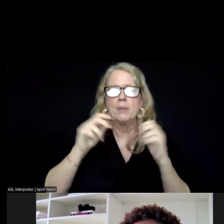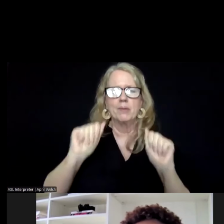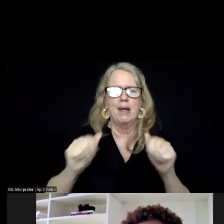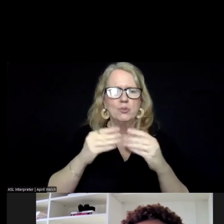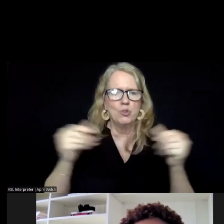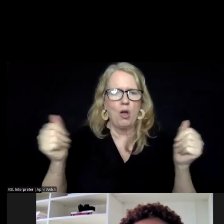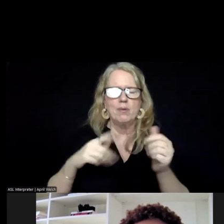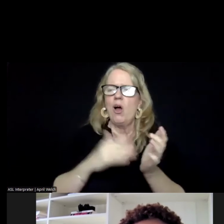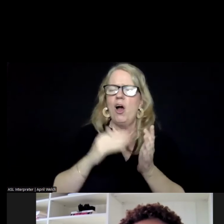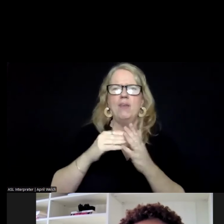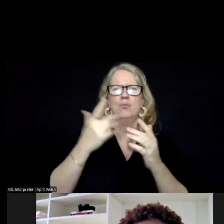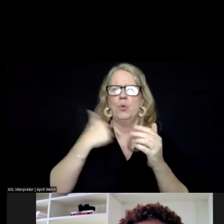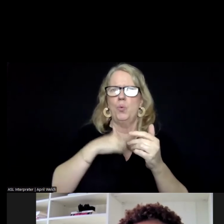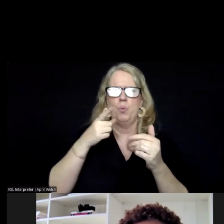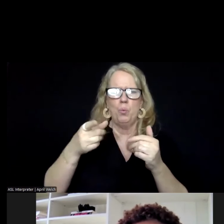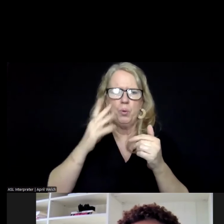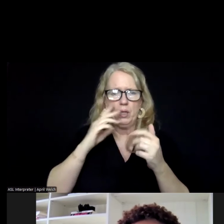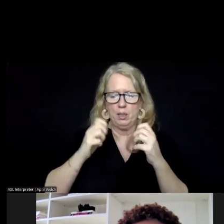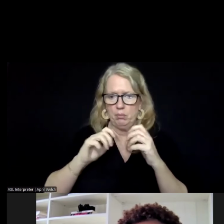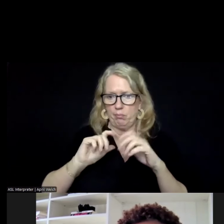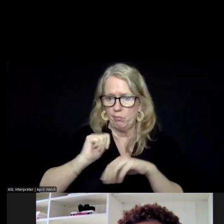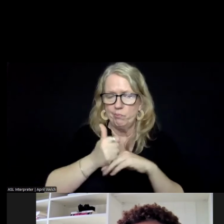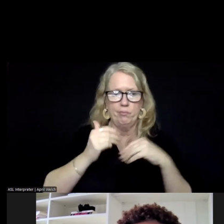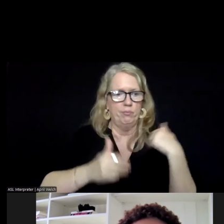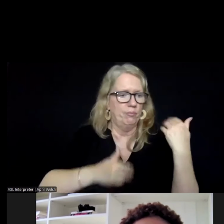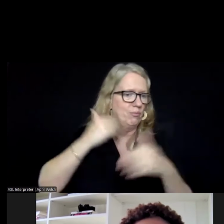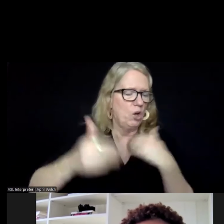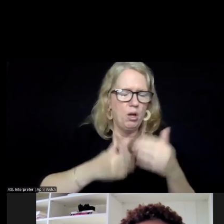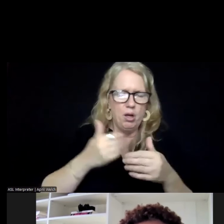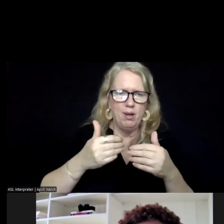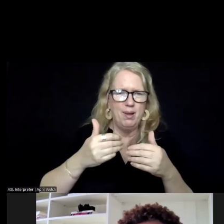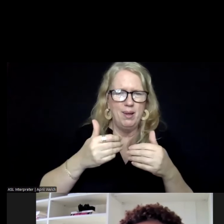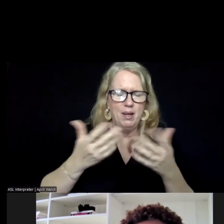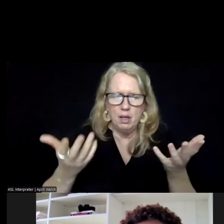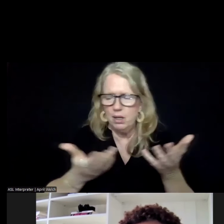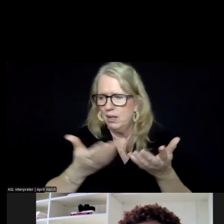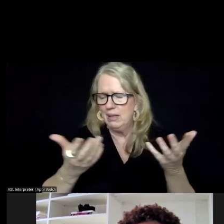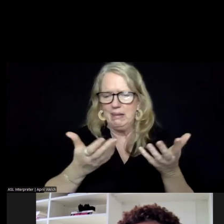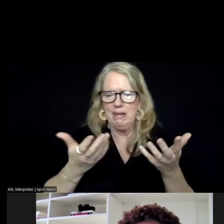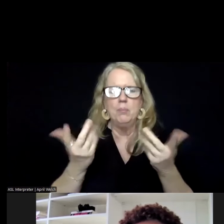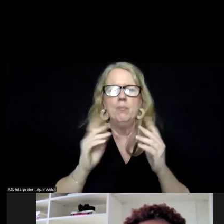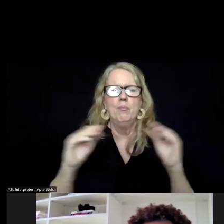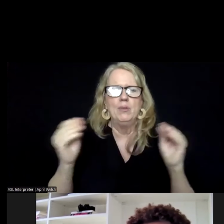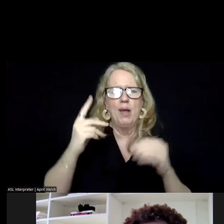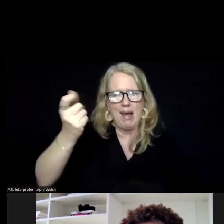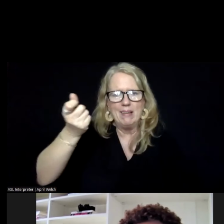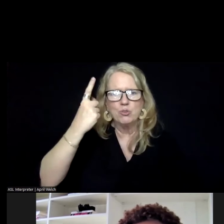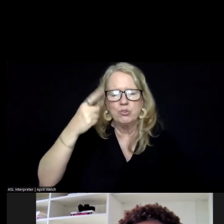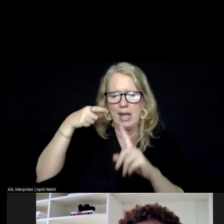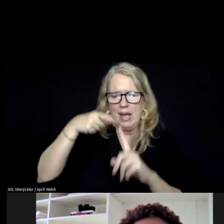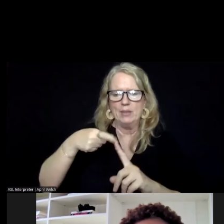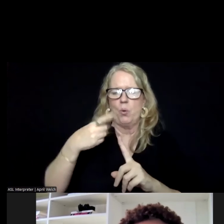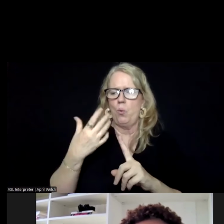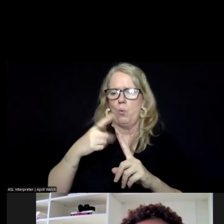Far too often, we end up embarking on solutions that result in the thing to do without any understanding of the